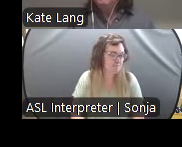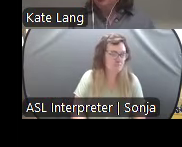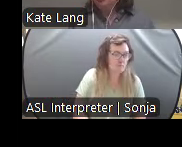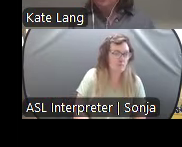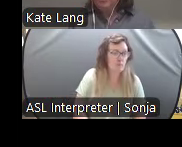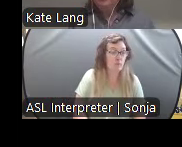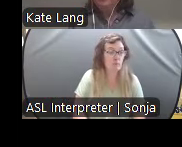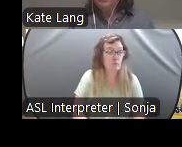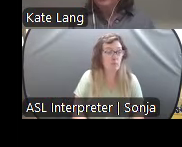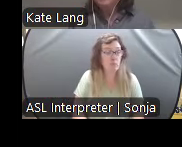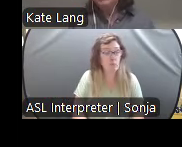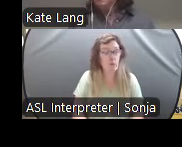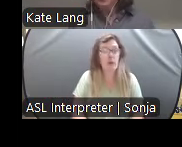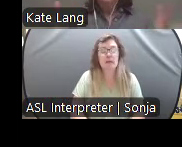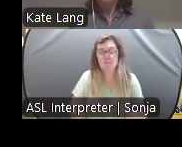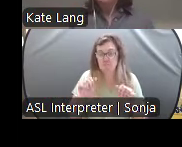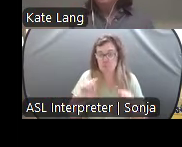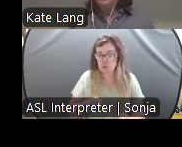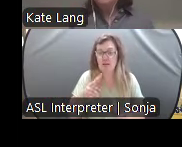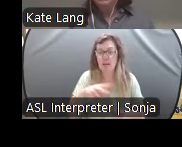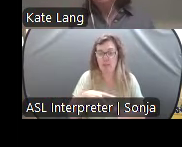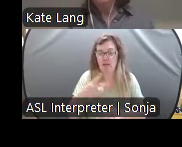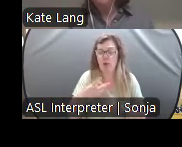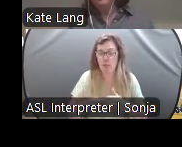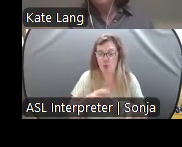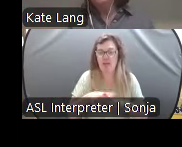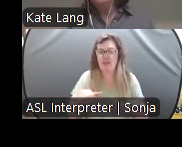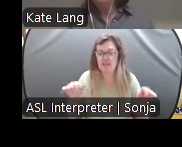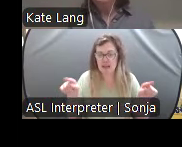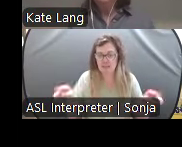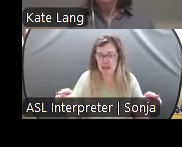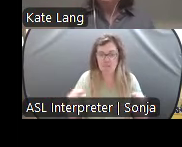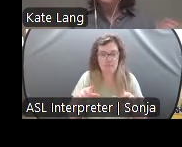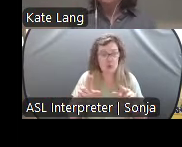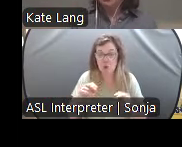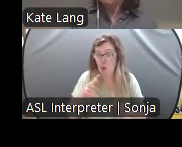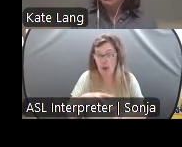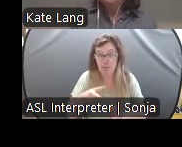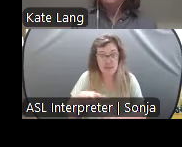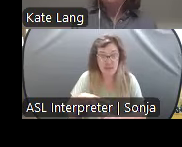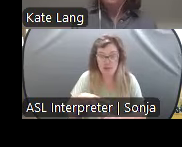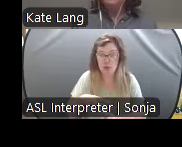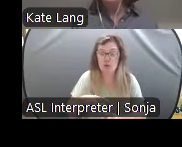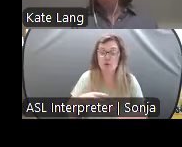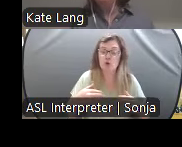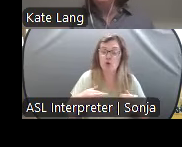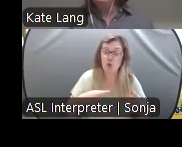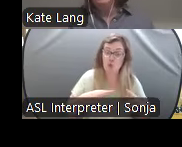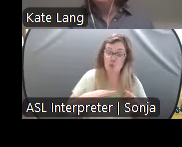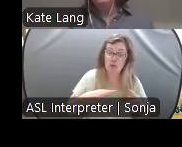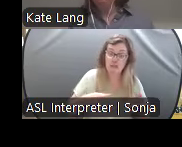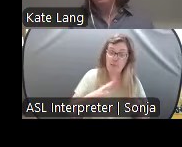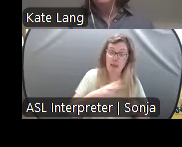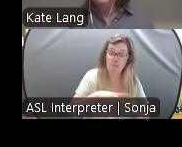And I mentioned you can apply for both at the same time, but there is no application for both. There is a retirement application and a